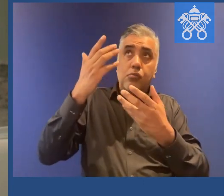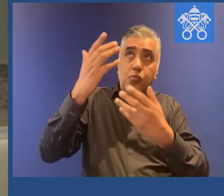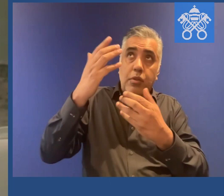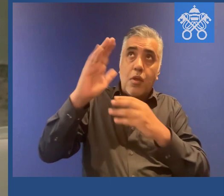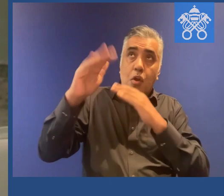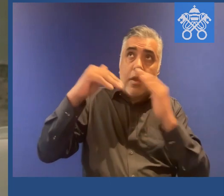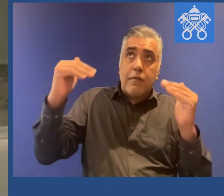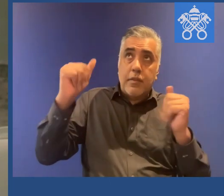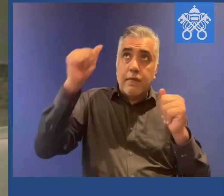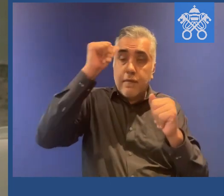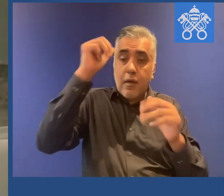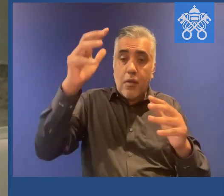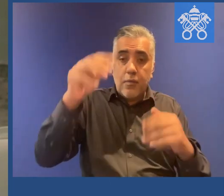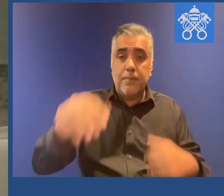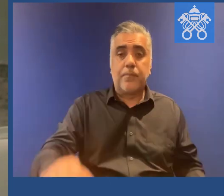our Heavenly Father.